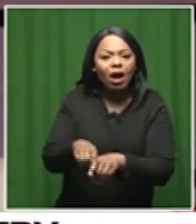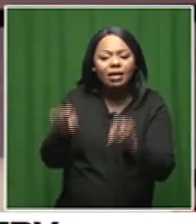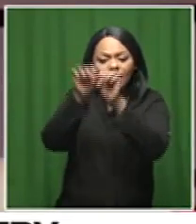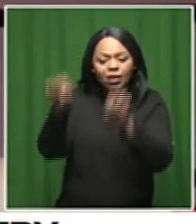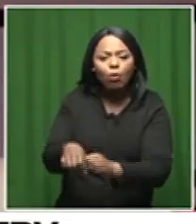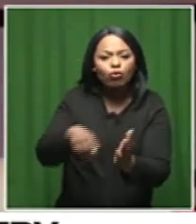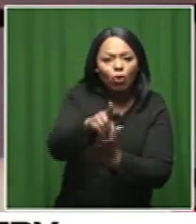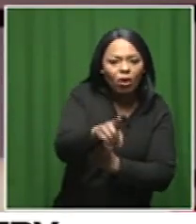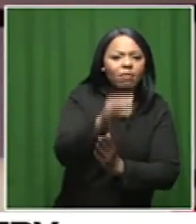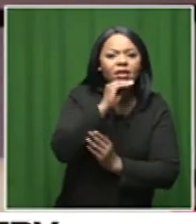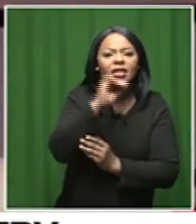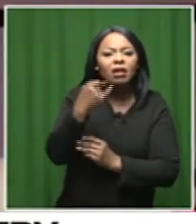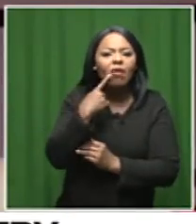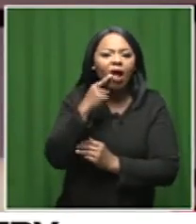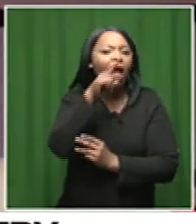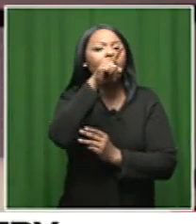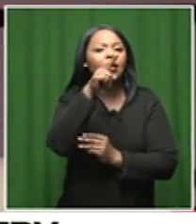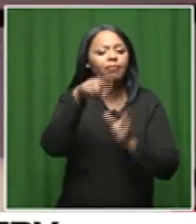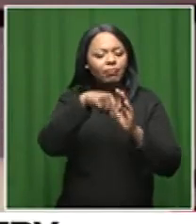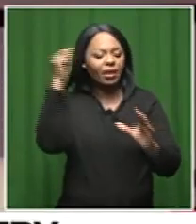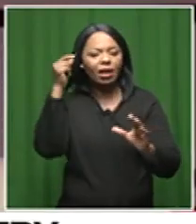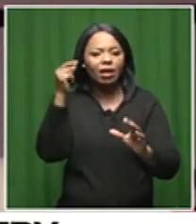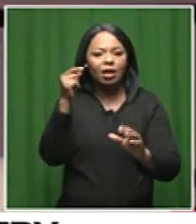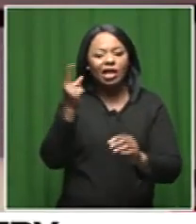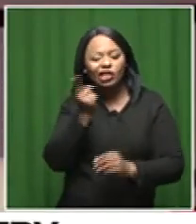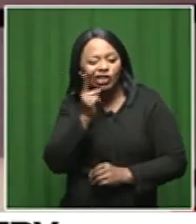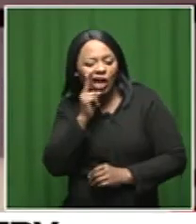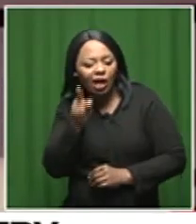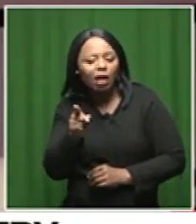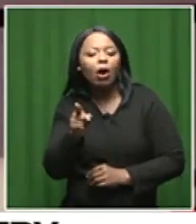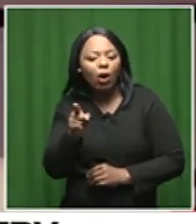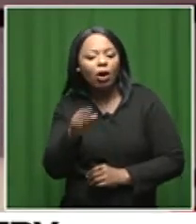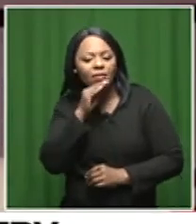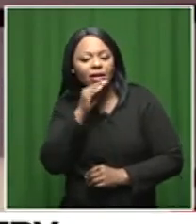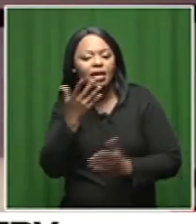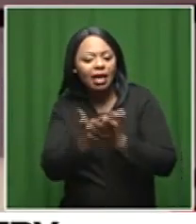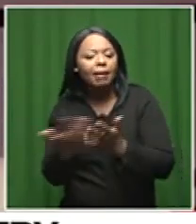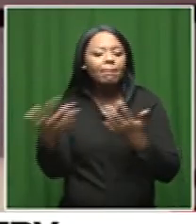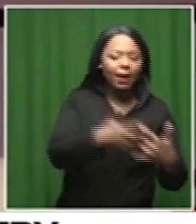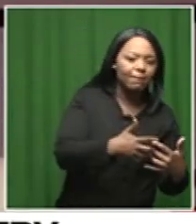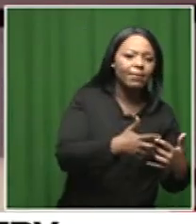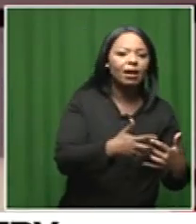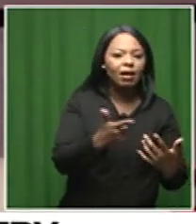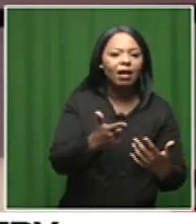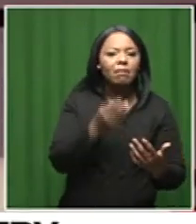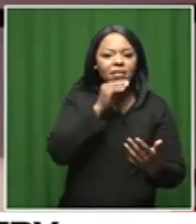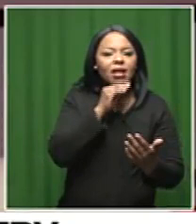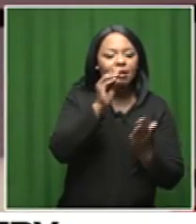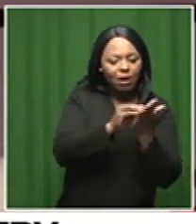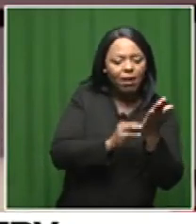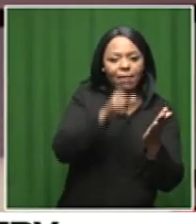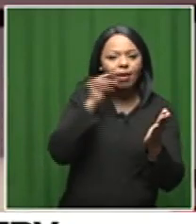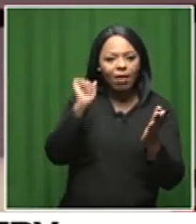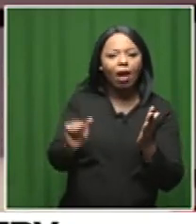in your mouth so that we can look at your DNA, so that you can go on the registry. And the most important thing is, when you